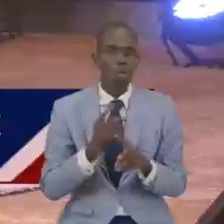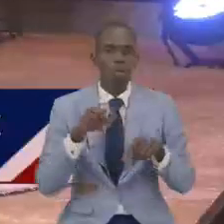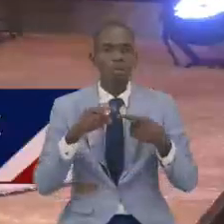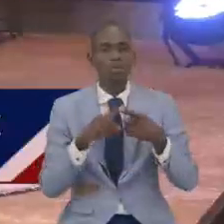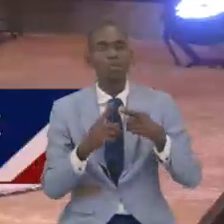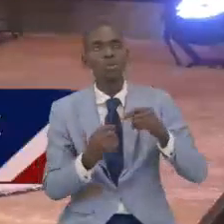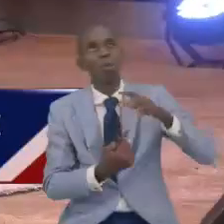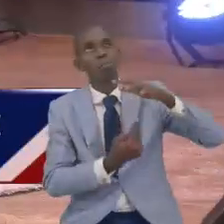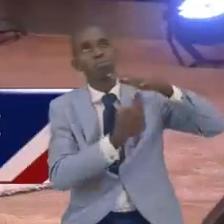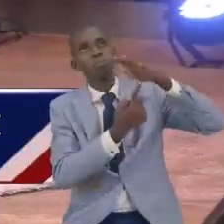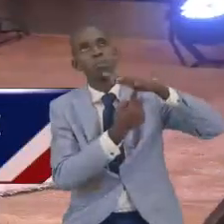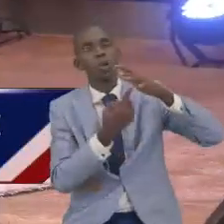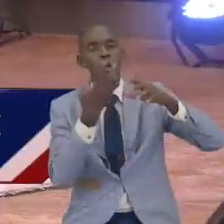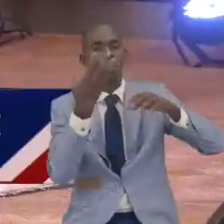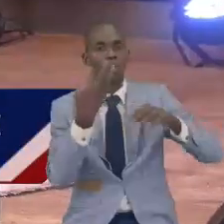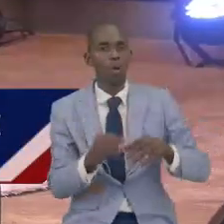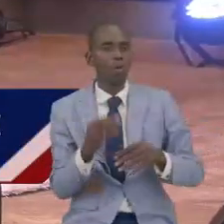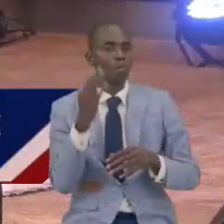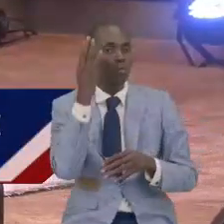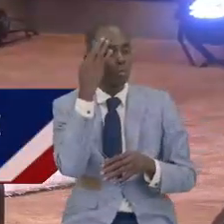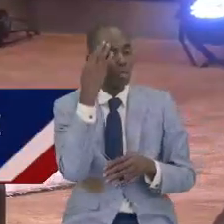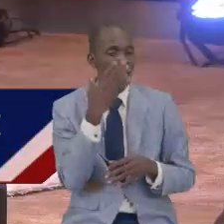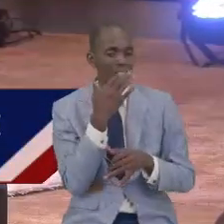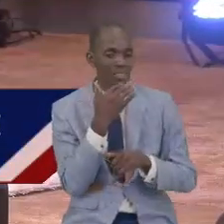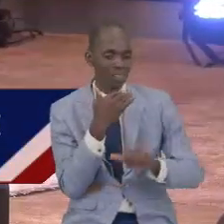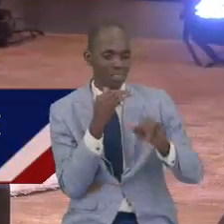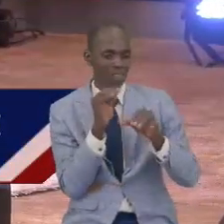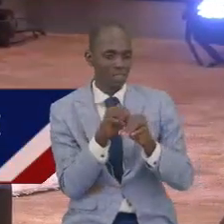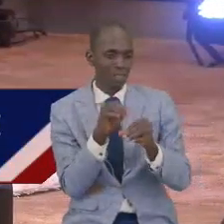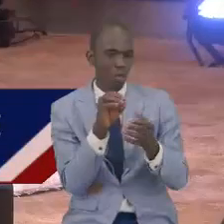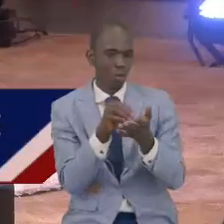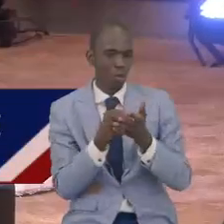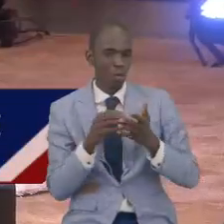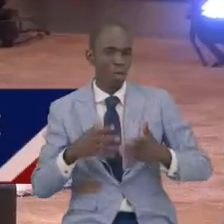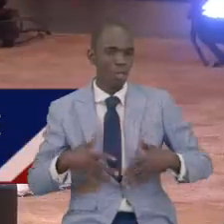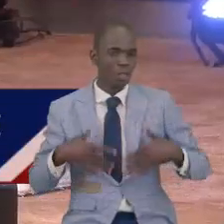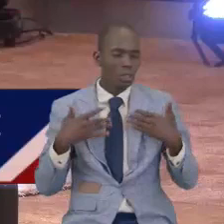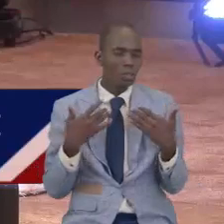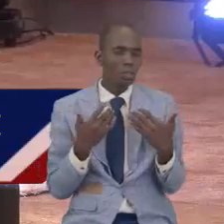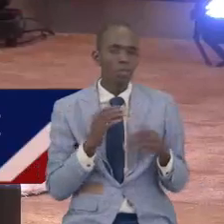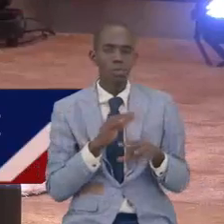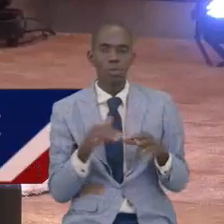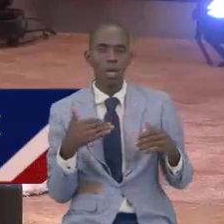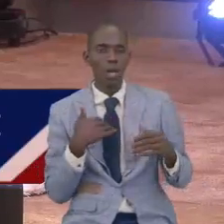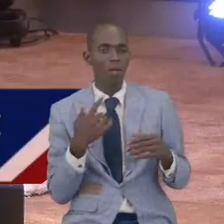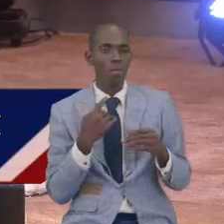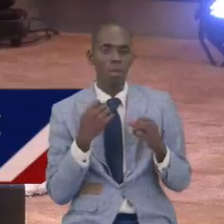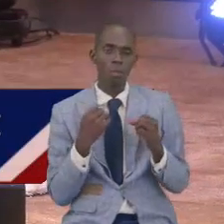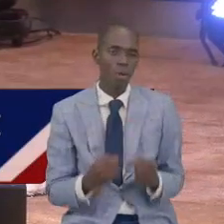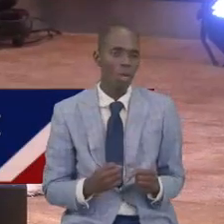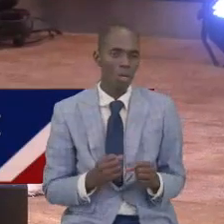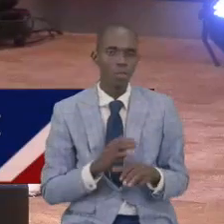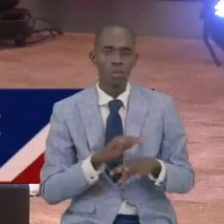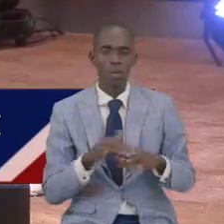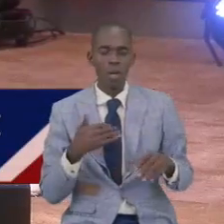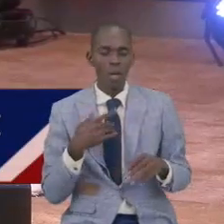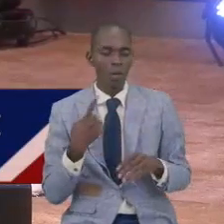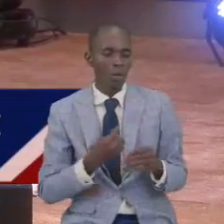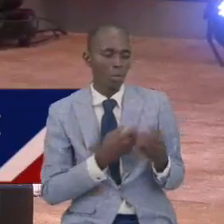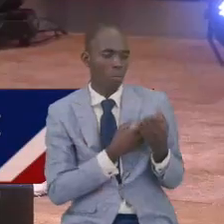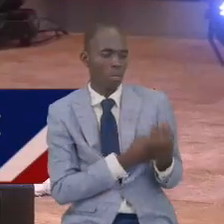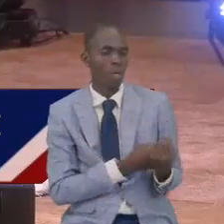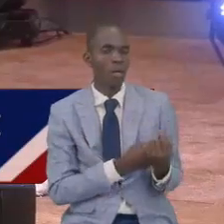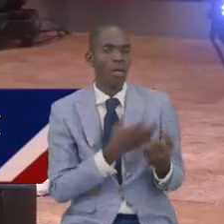of knowledge, and yet in their lives they do not have the power, the boldness and the fearlessness to